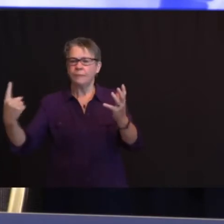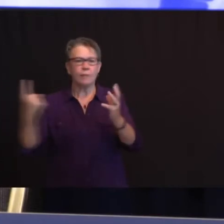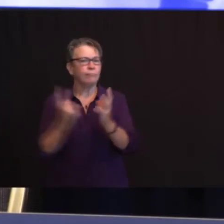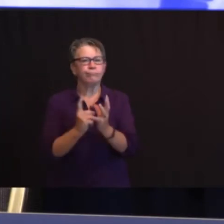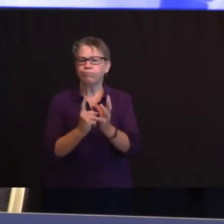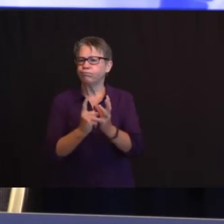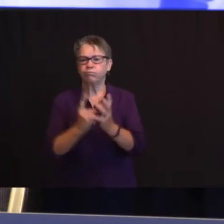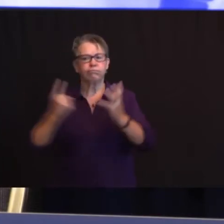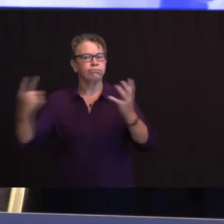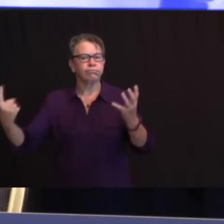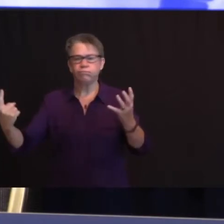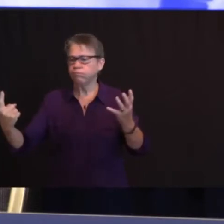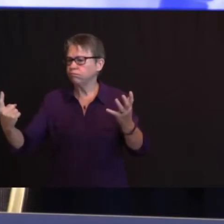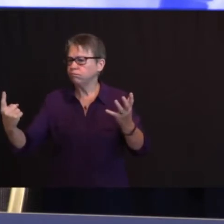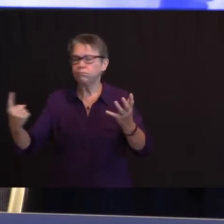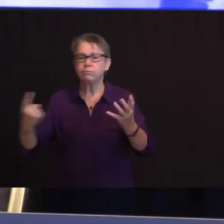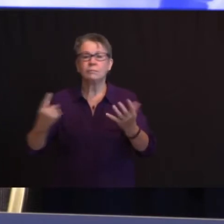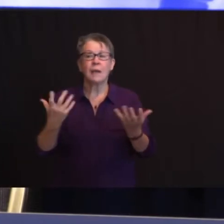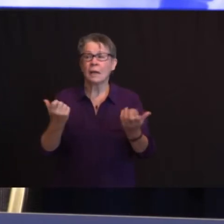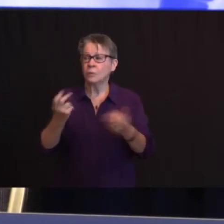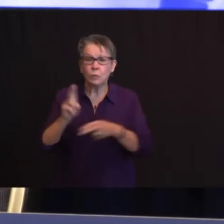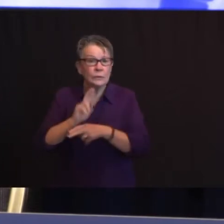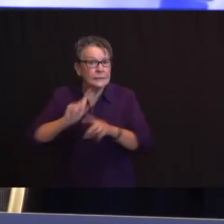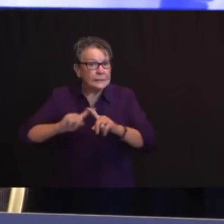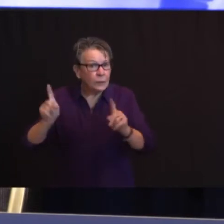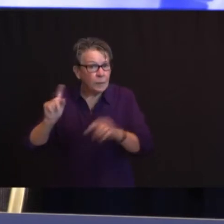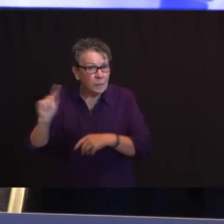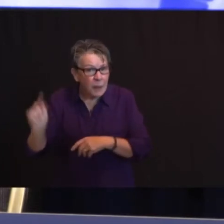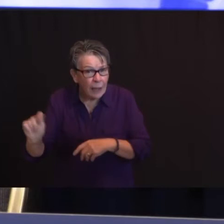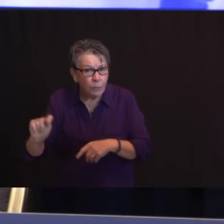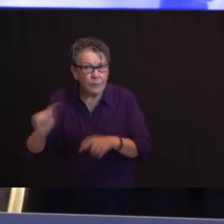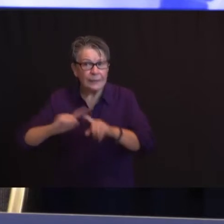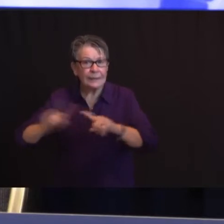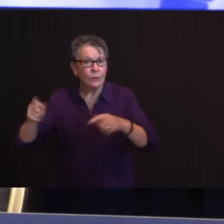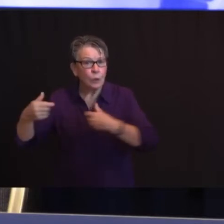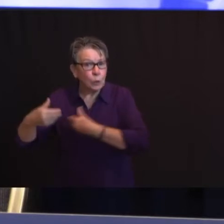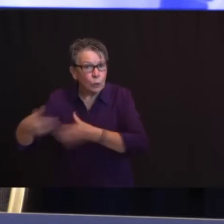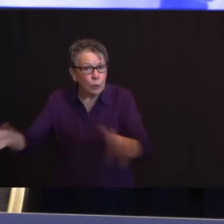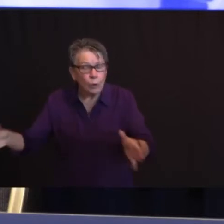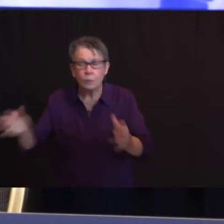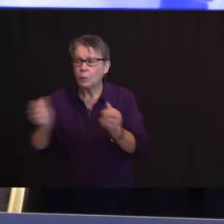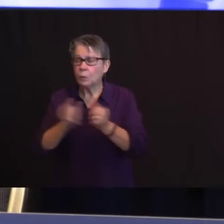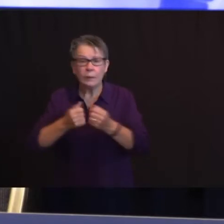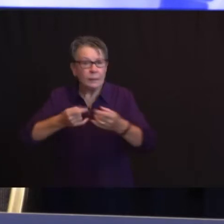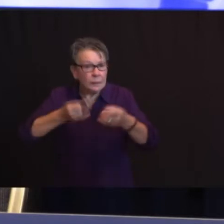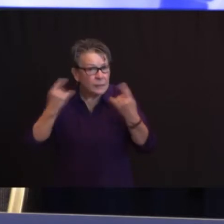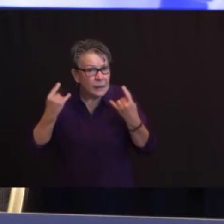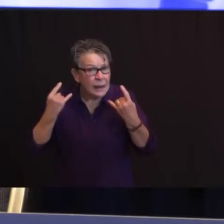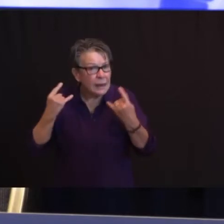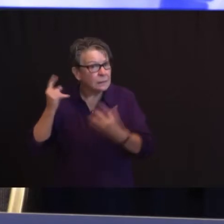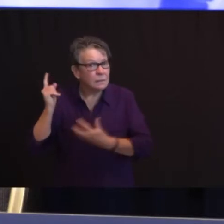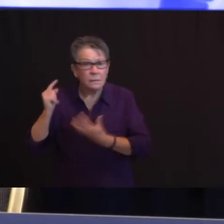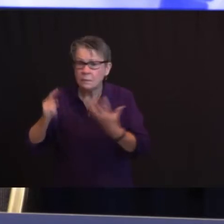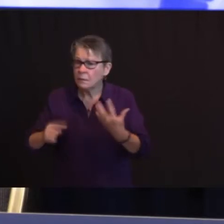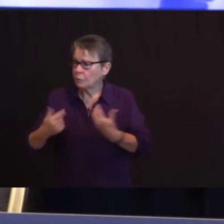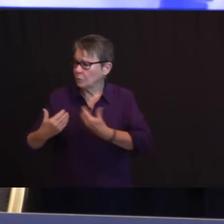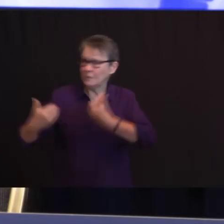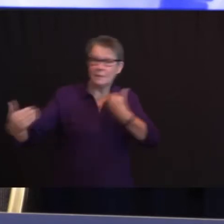after every use. Until the isolation or quarantine period is completed, they should also use separate